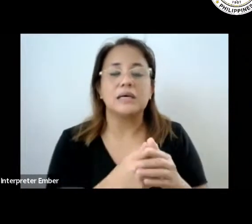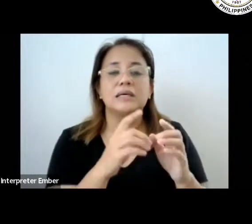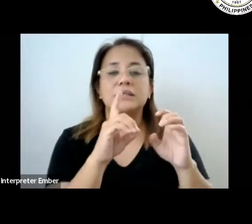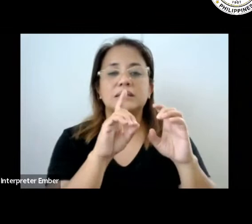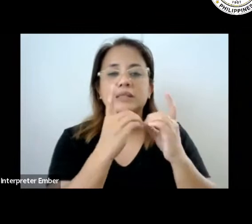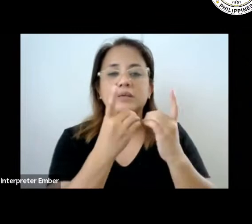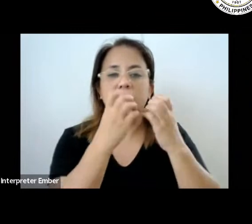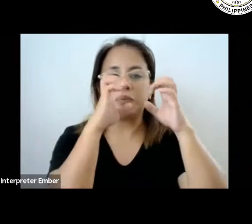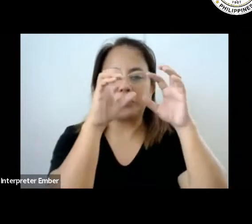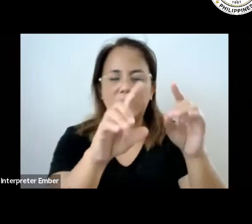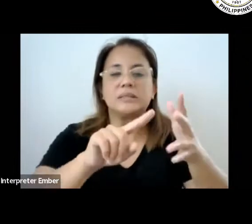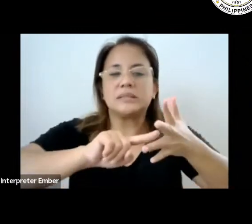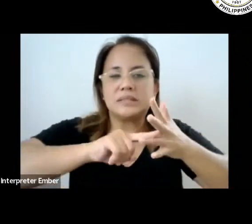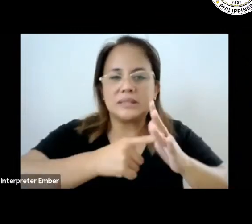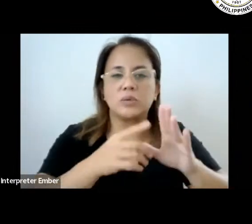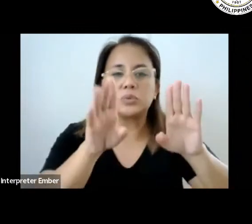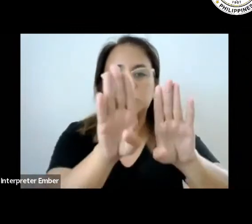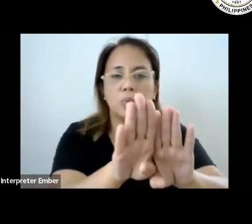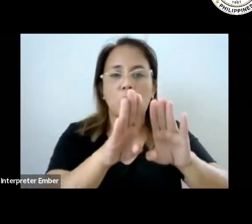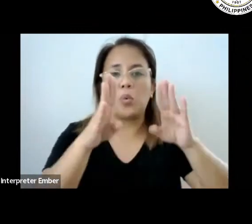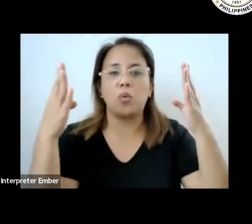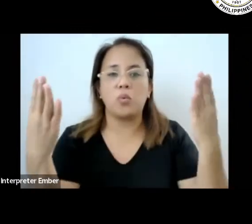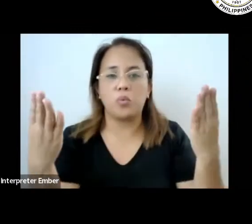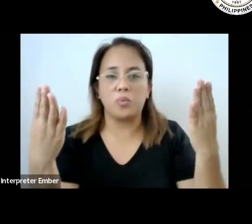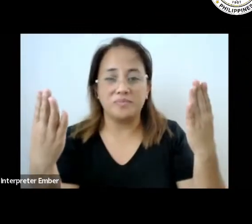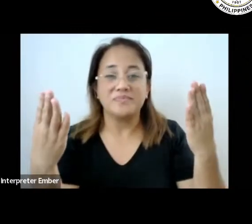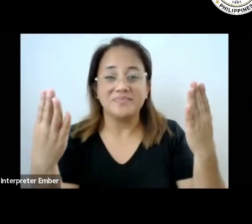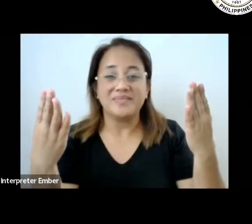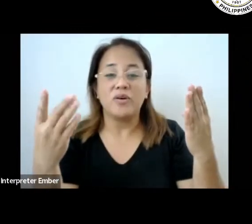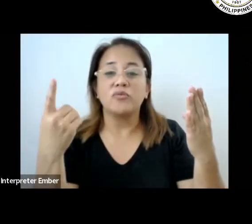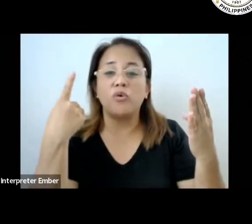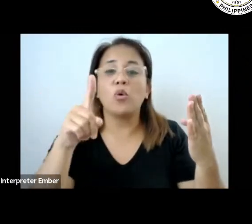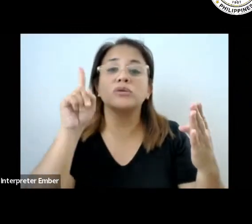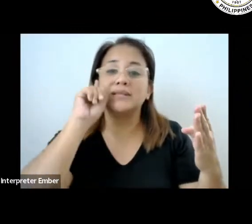already begun to open its doors to the deaf community,